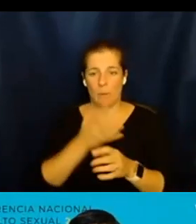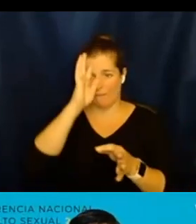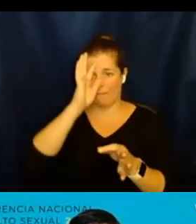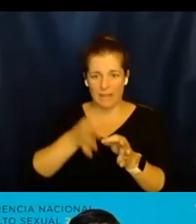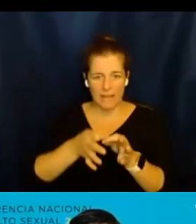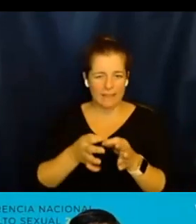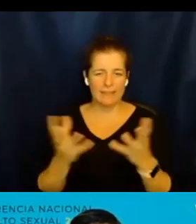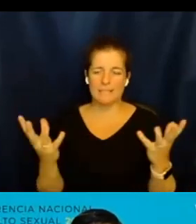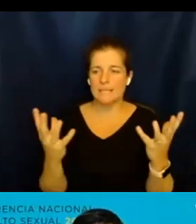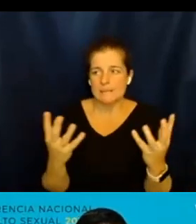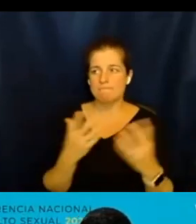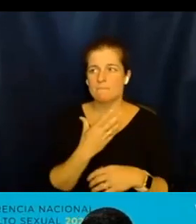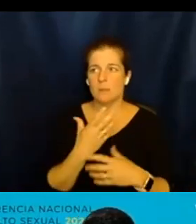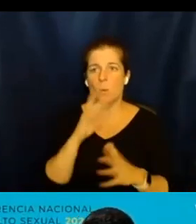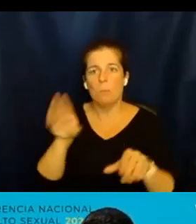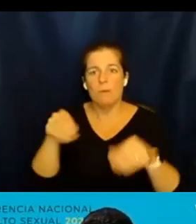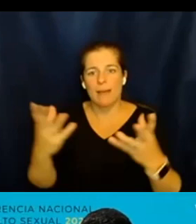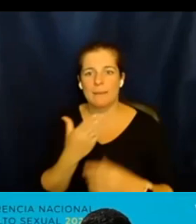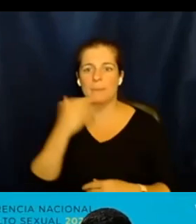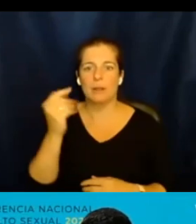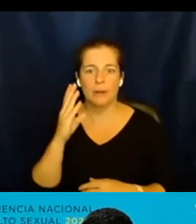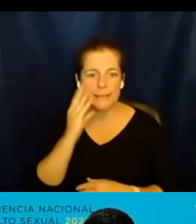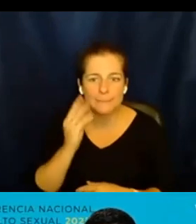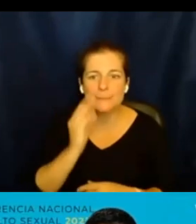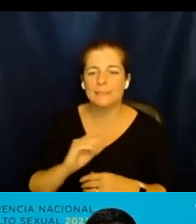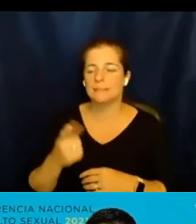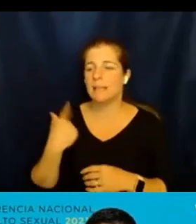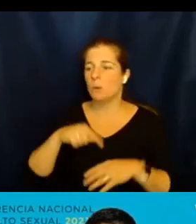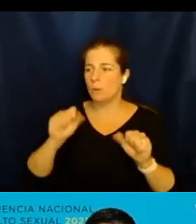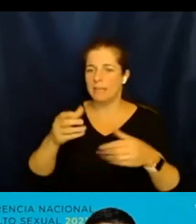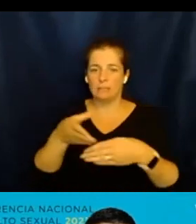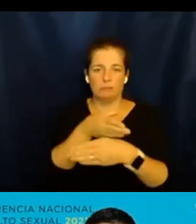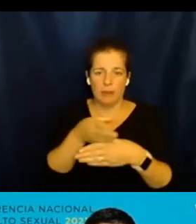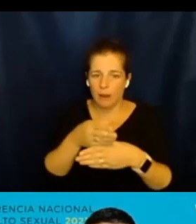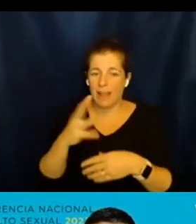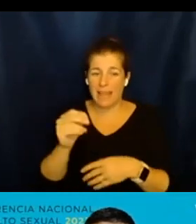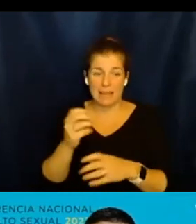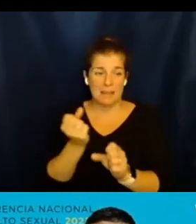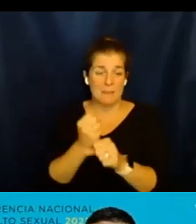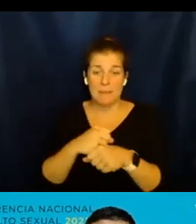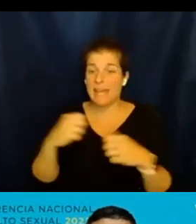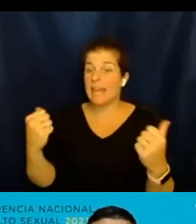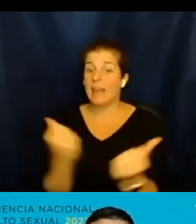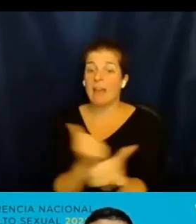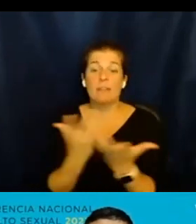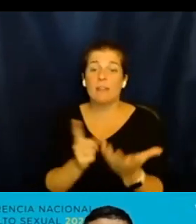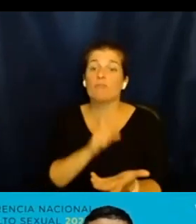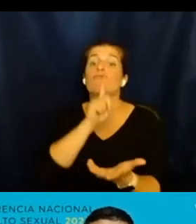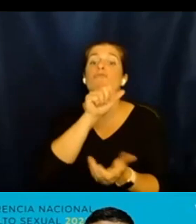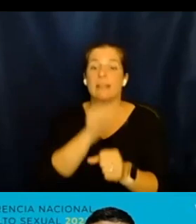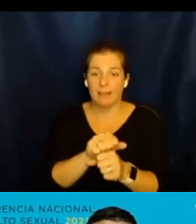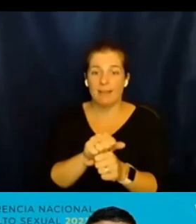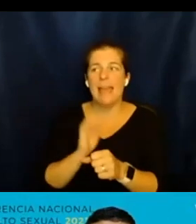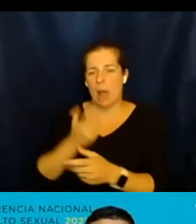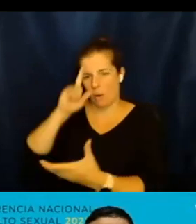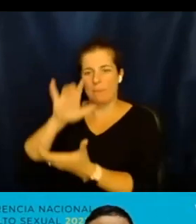experience where we can share and really make a real those things that we hold as beliefs. So what